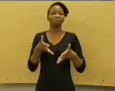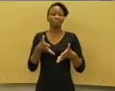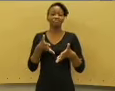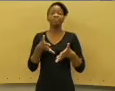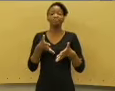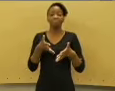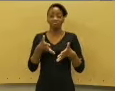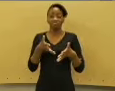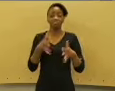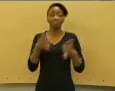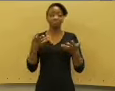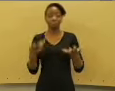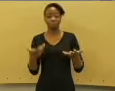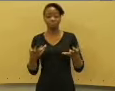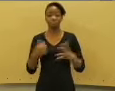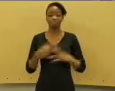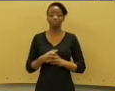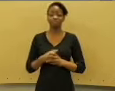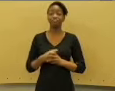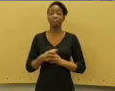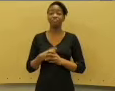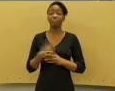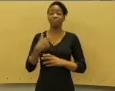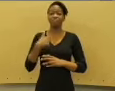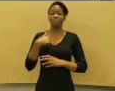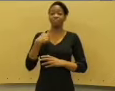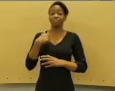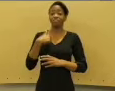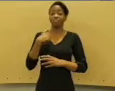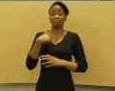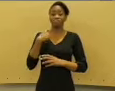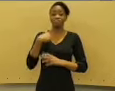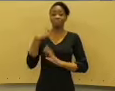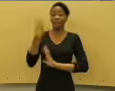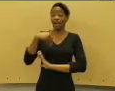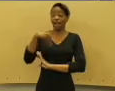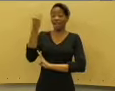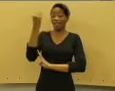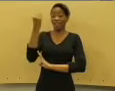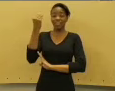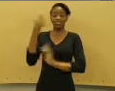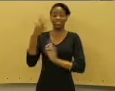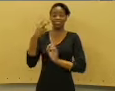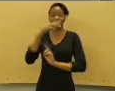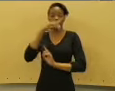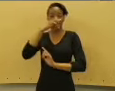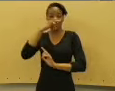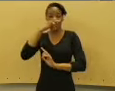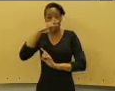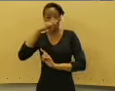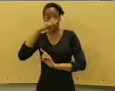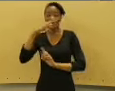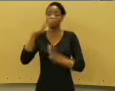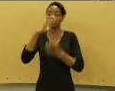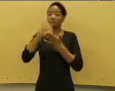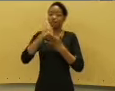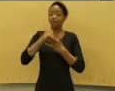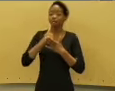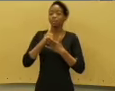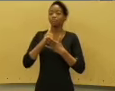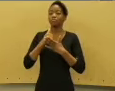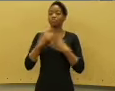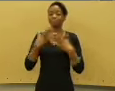I used adult toys, or in my language, vibrators, to help myself heal and